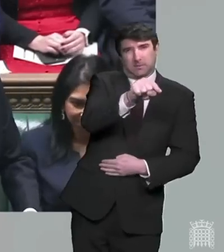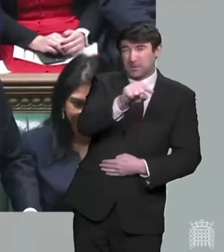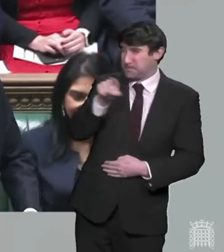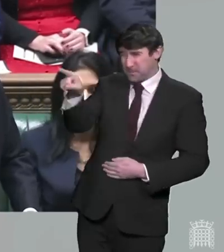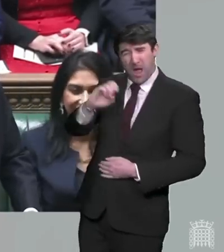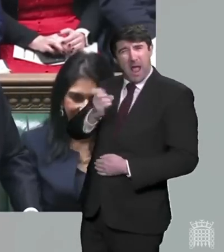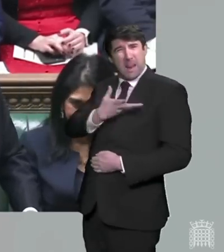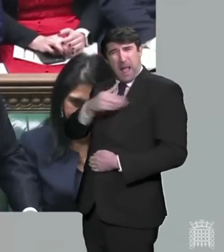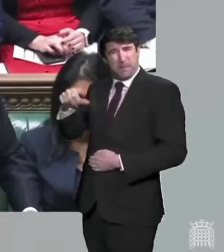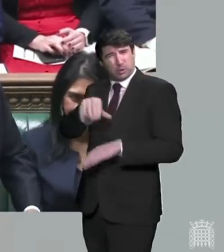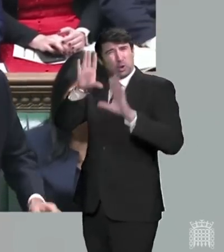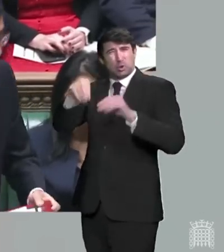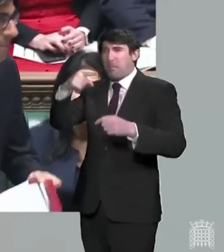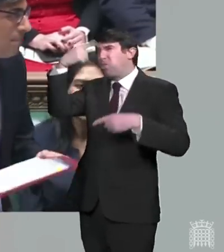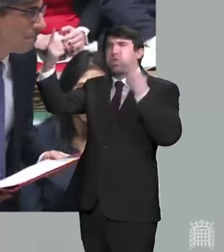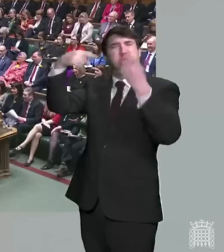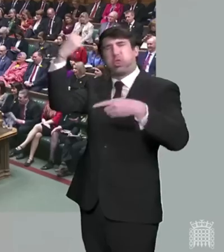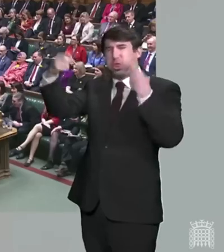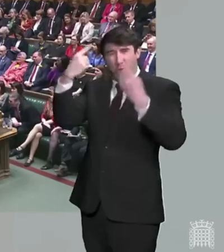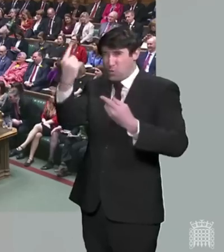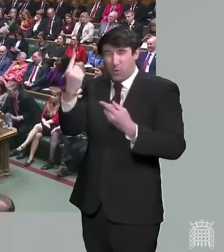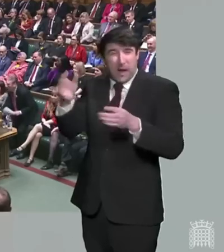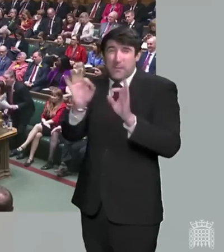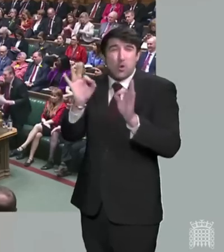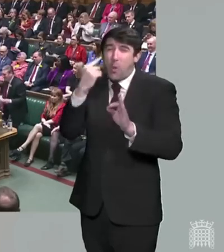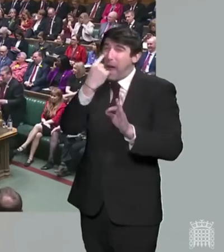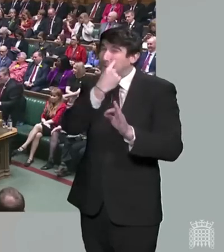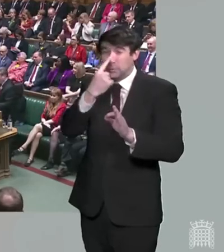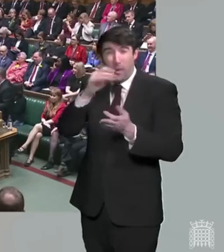and back our plan to halve inflation.